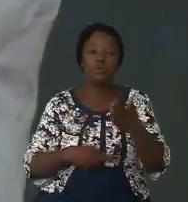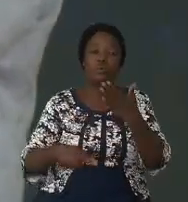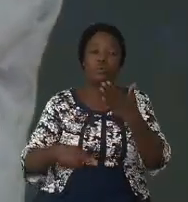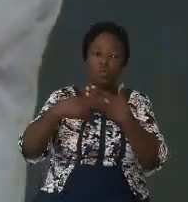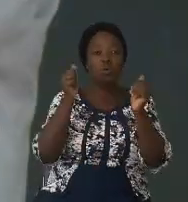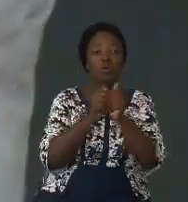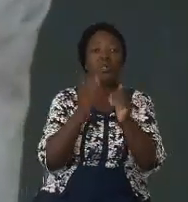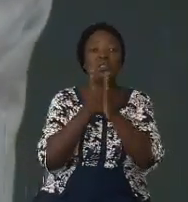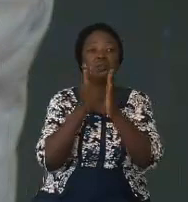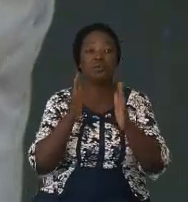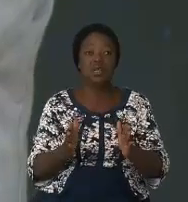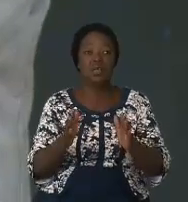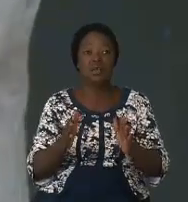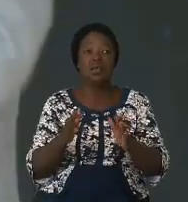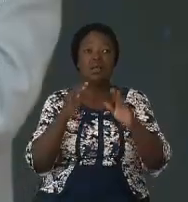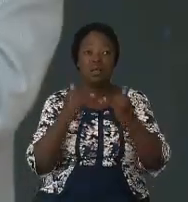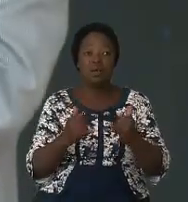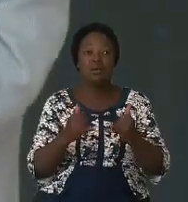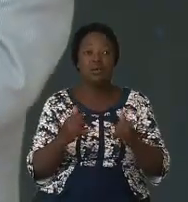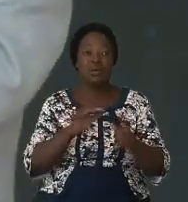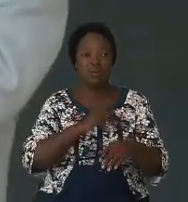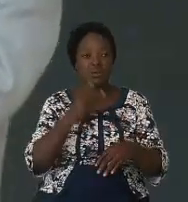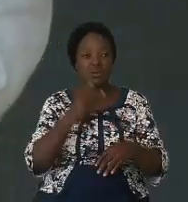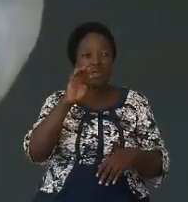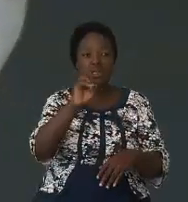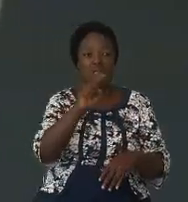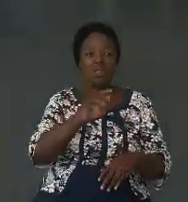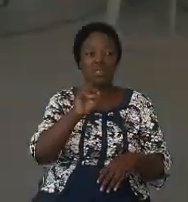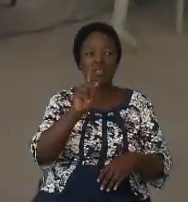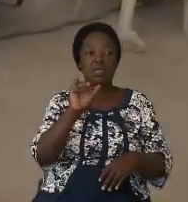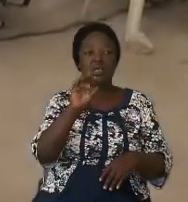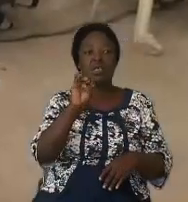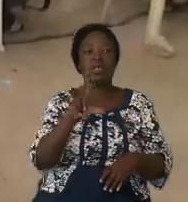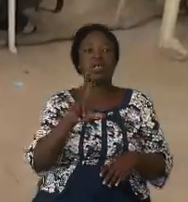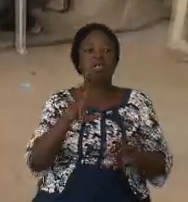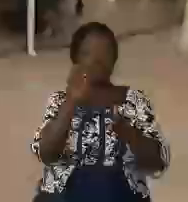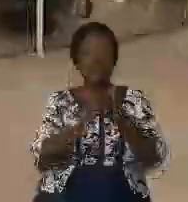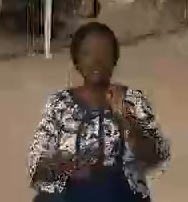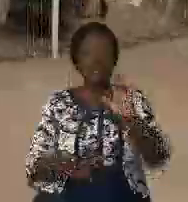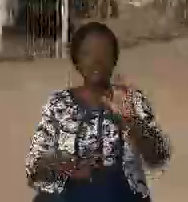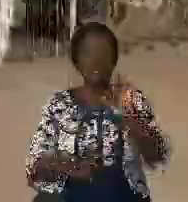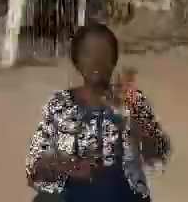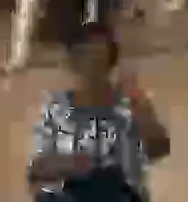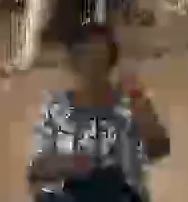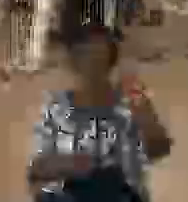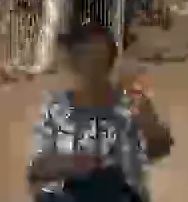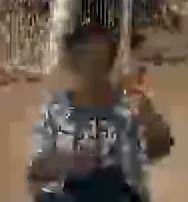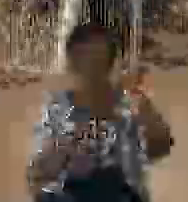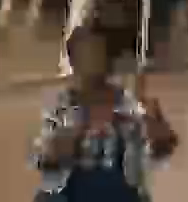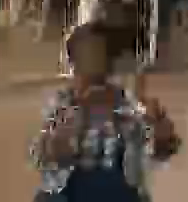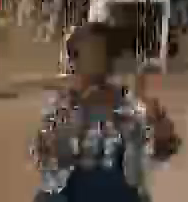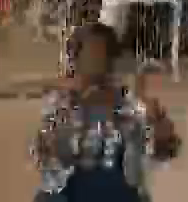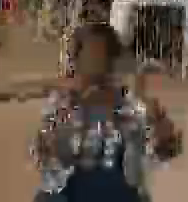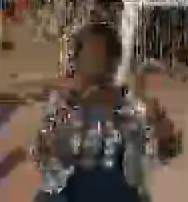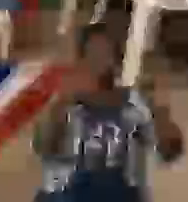our penitent return with supplication. I'm looking at Ezekiel chapter